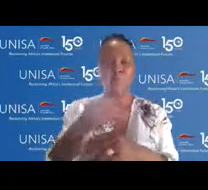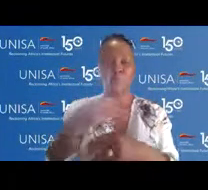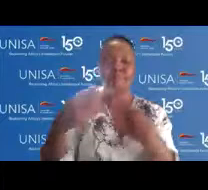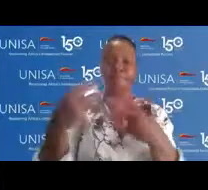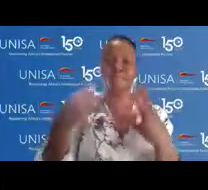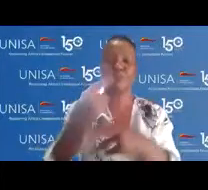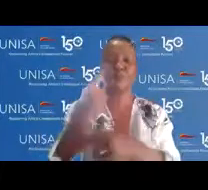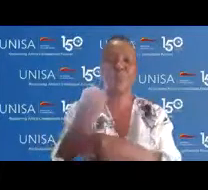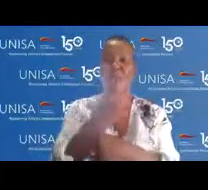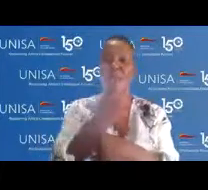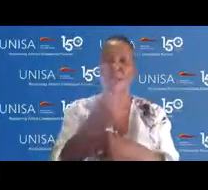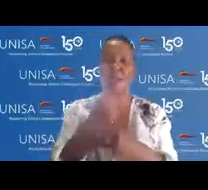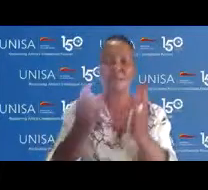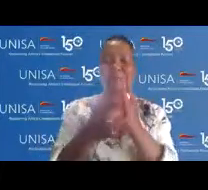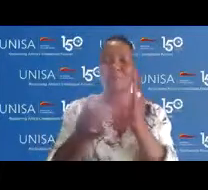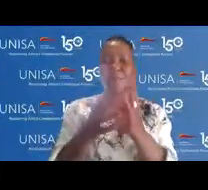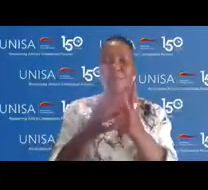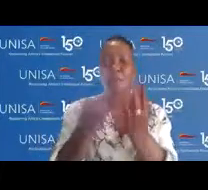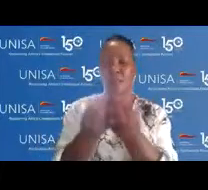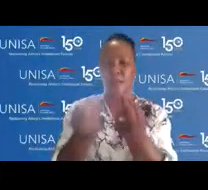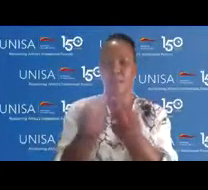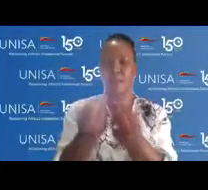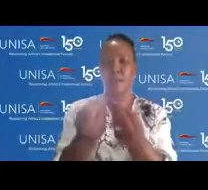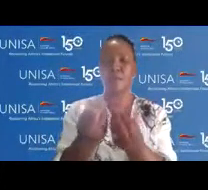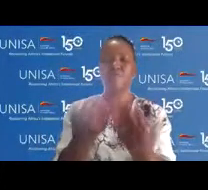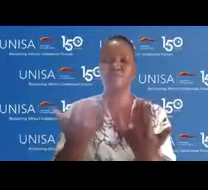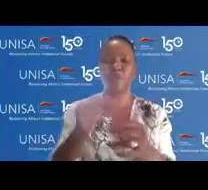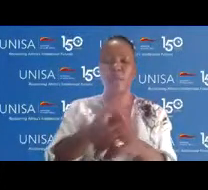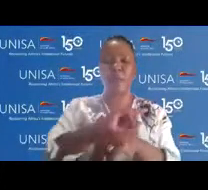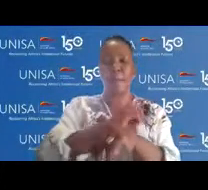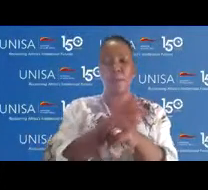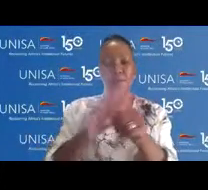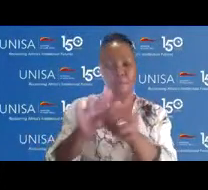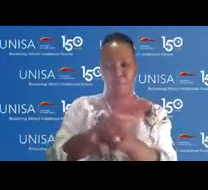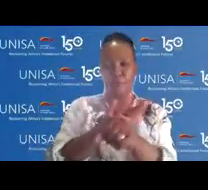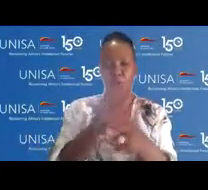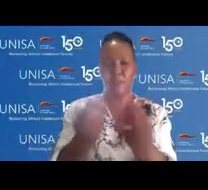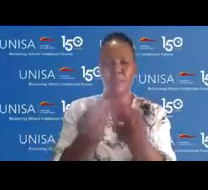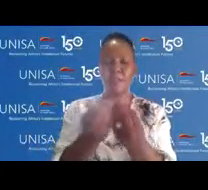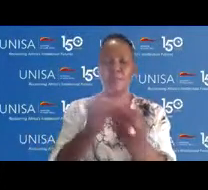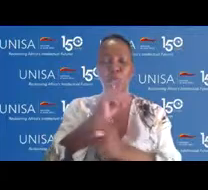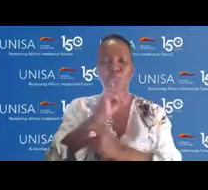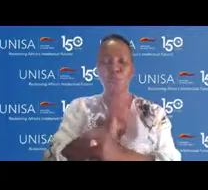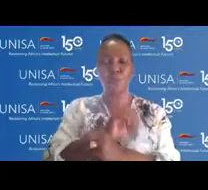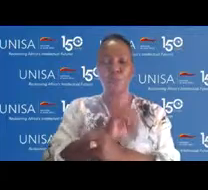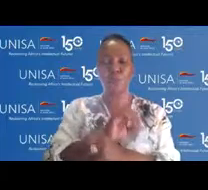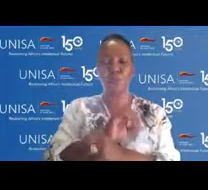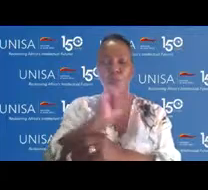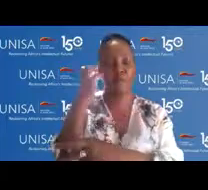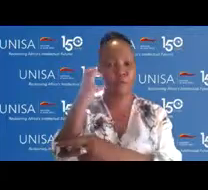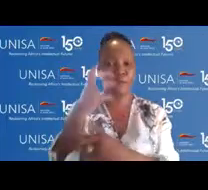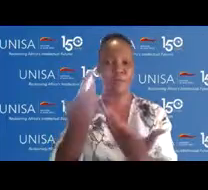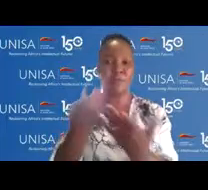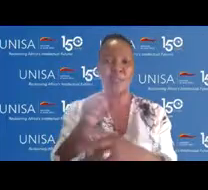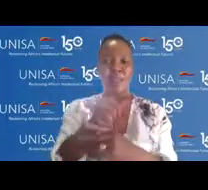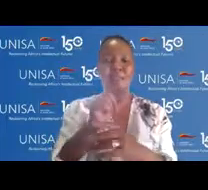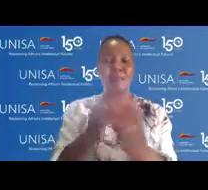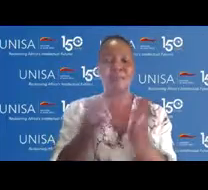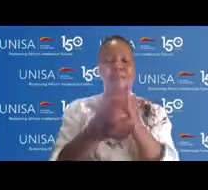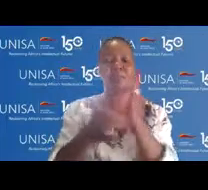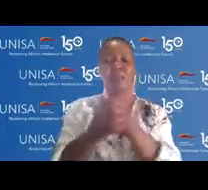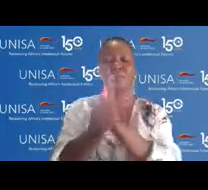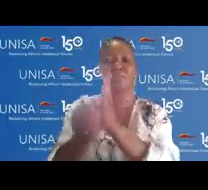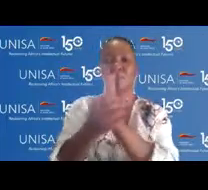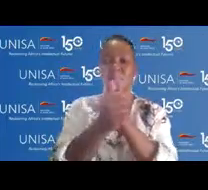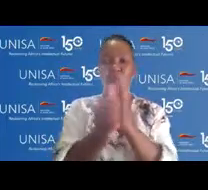elements, and it's really, really powerful things that you're going to be able to use with your phone. So these are the technical skills that we're going to be covering